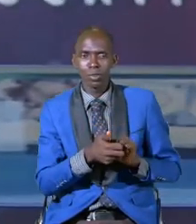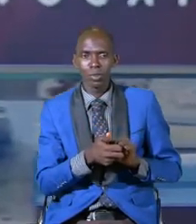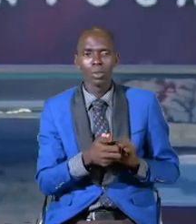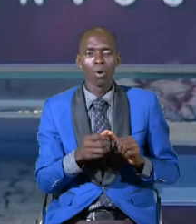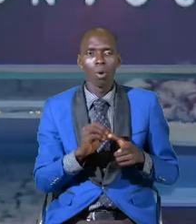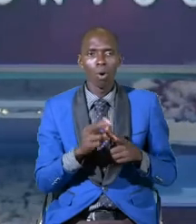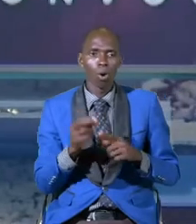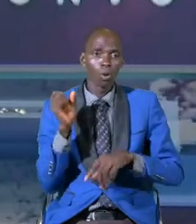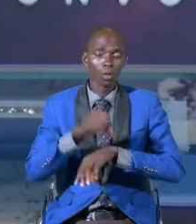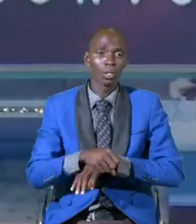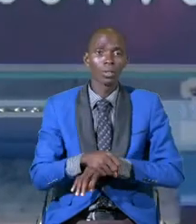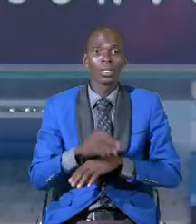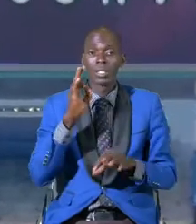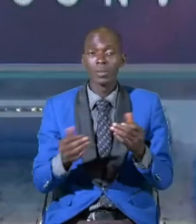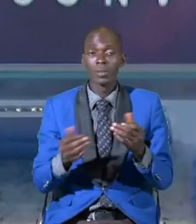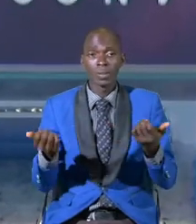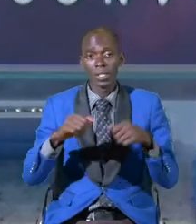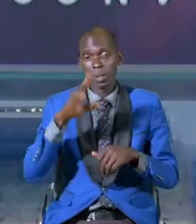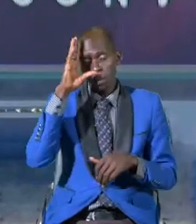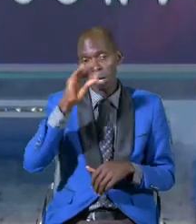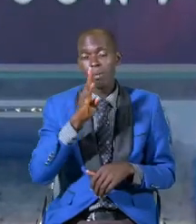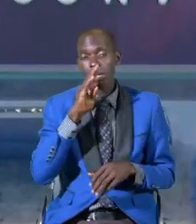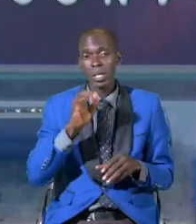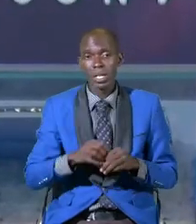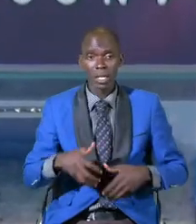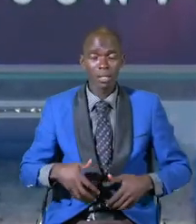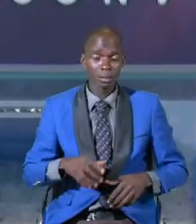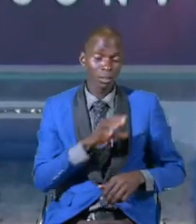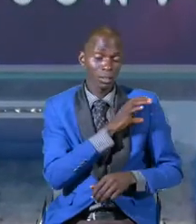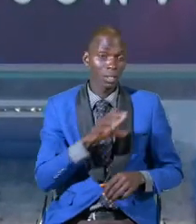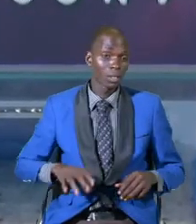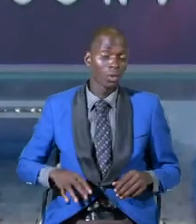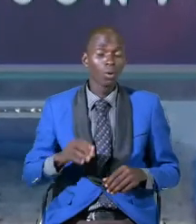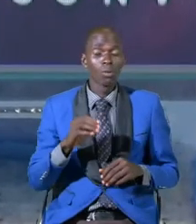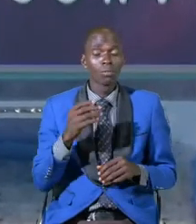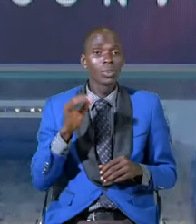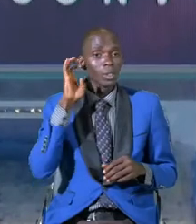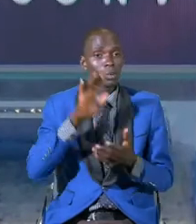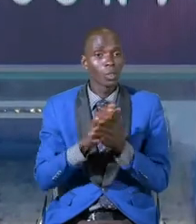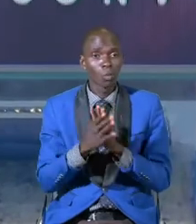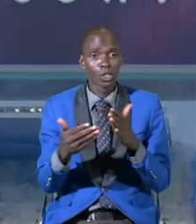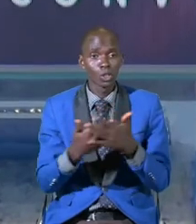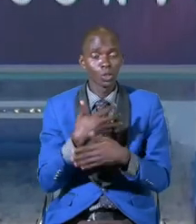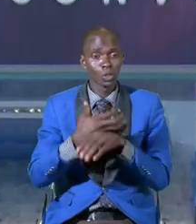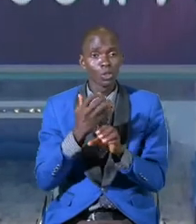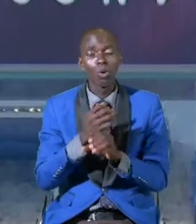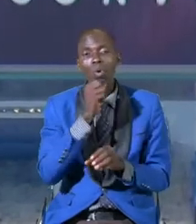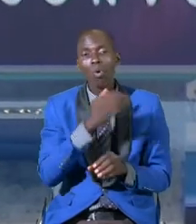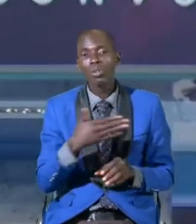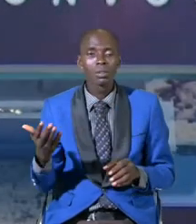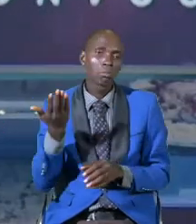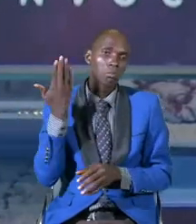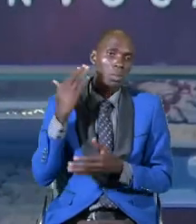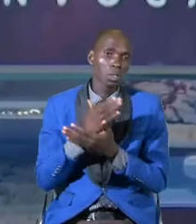be in Christ, it's a new creation, old, new creature. Old things are passed away, and